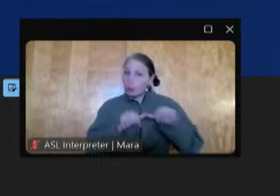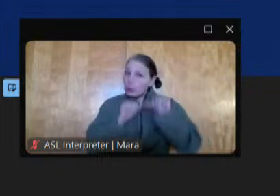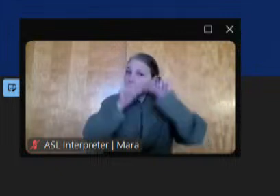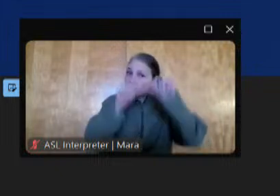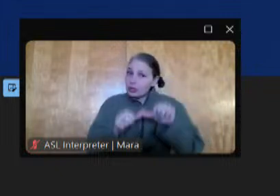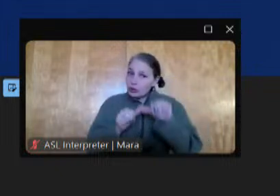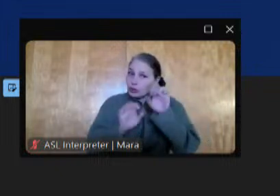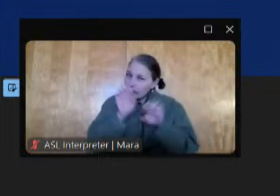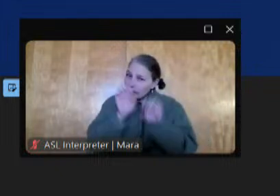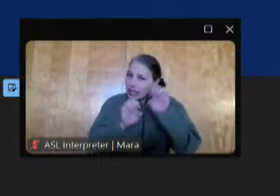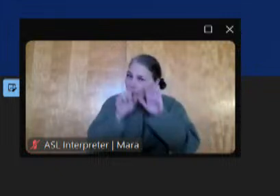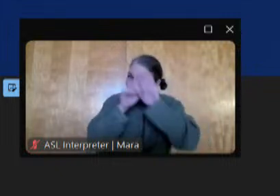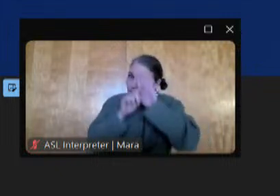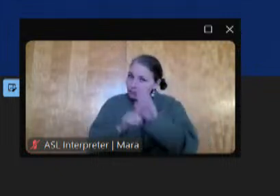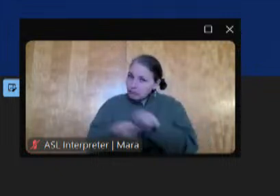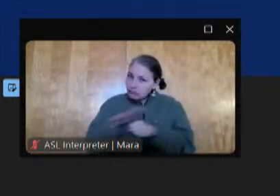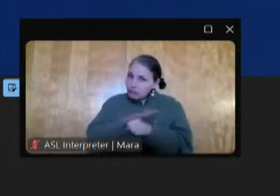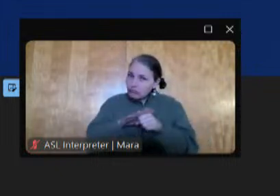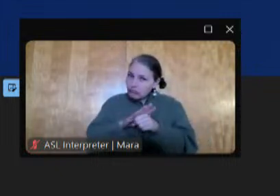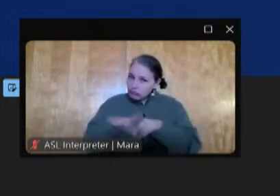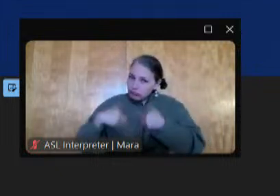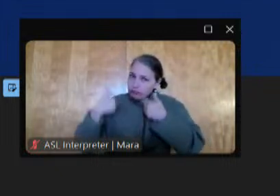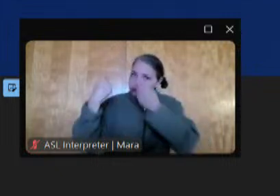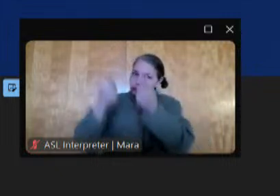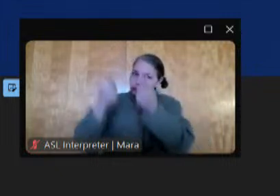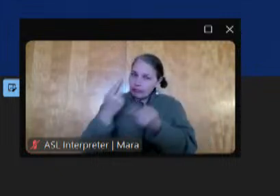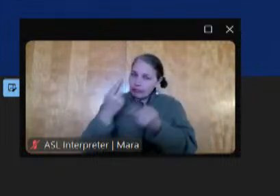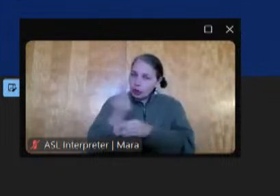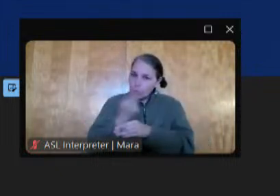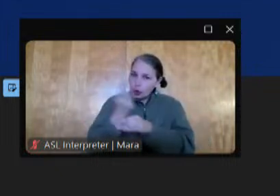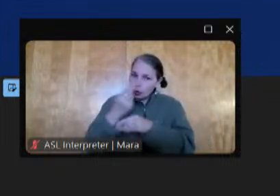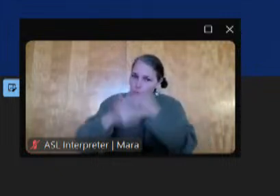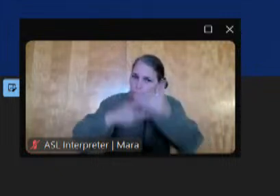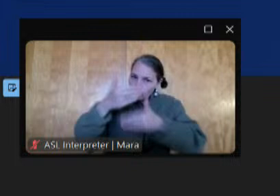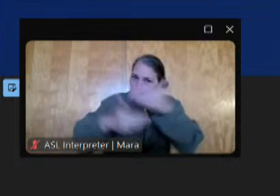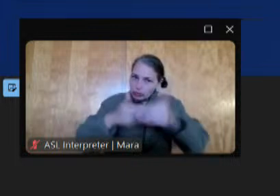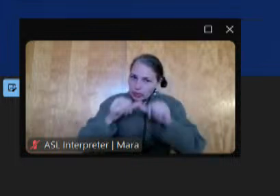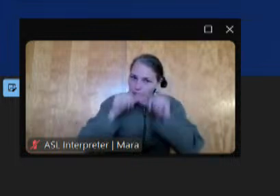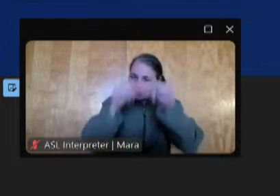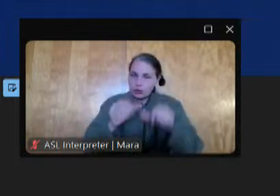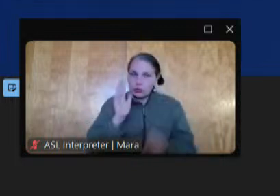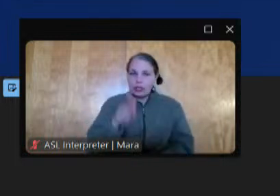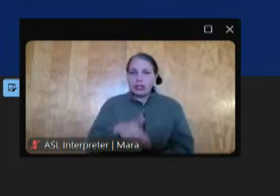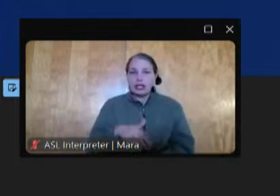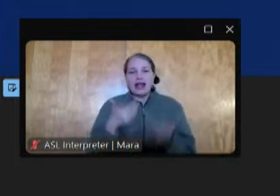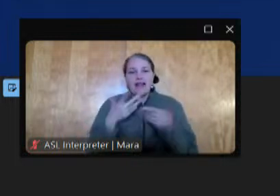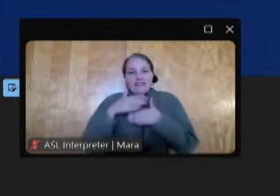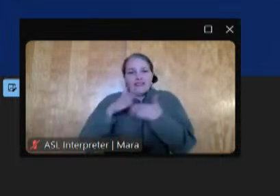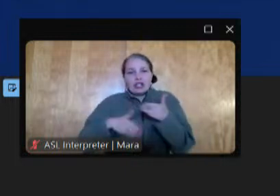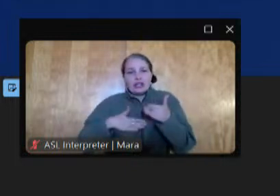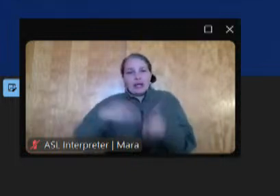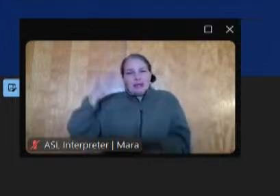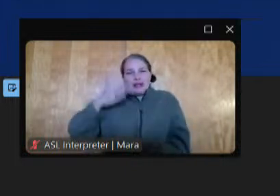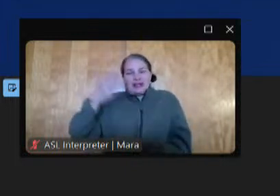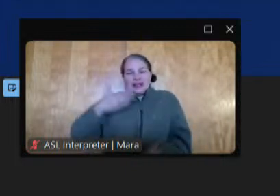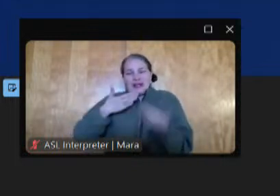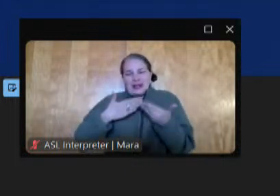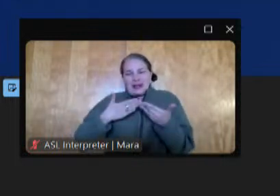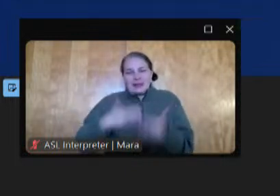the use. With that, I will end my presentation. Thank you.